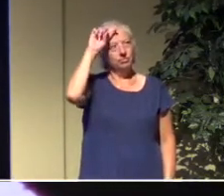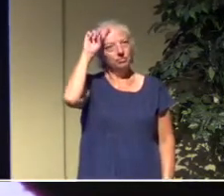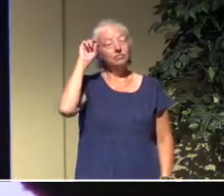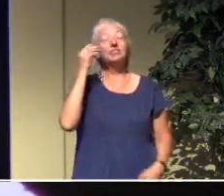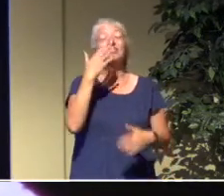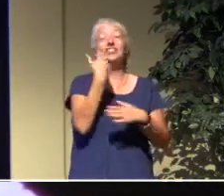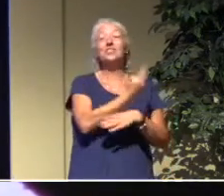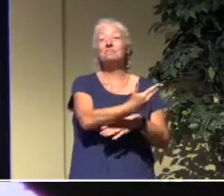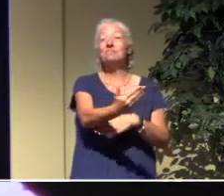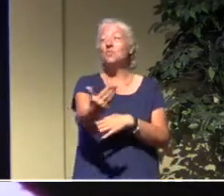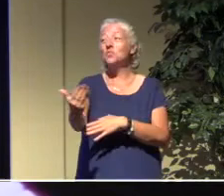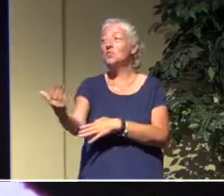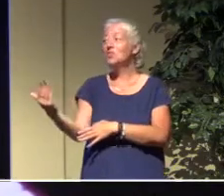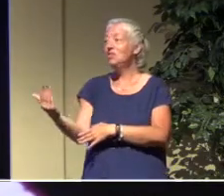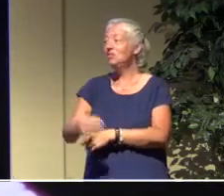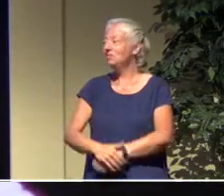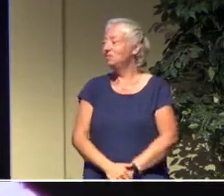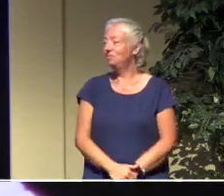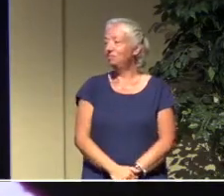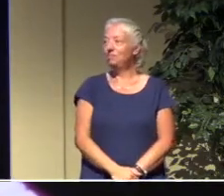Good morning, everyone.